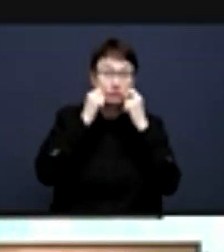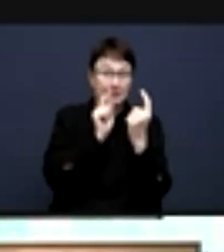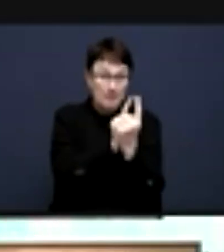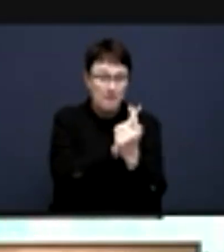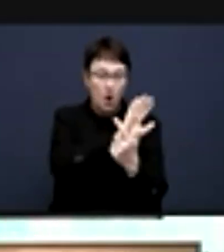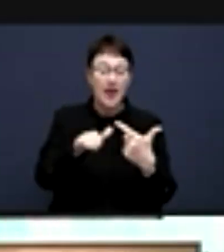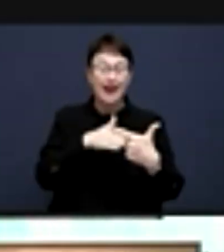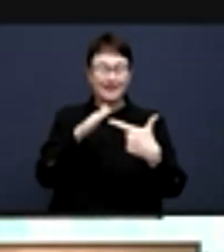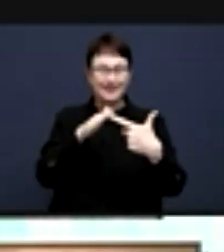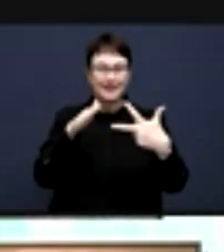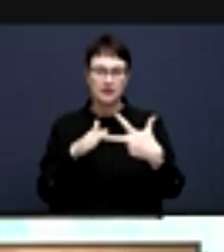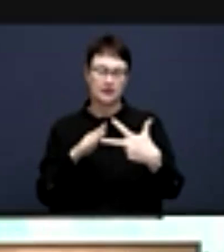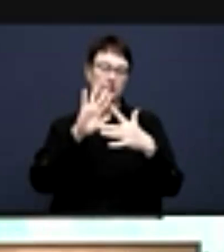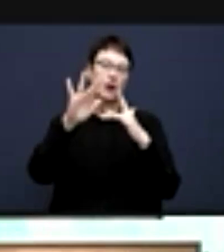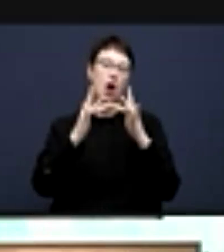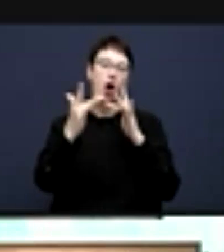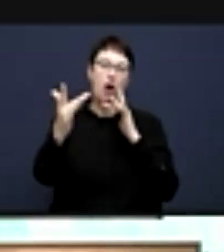we will open up the floor for